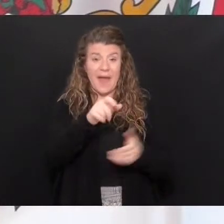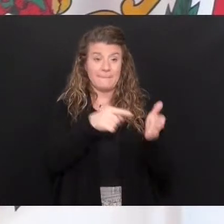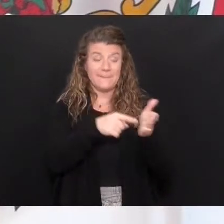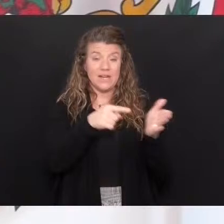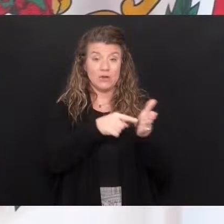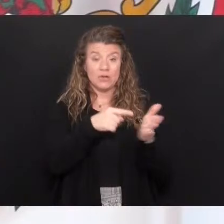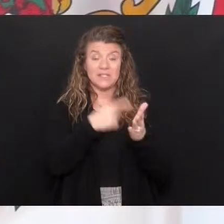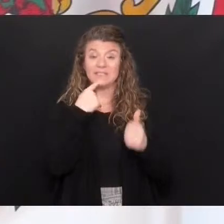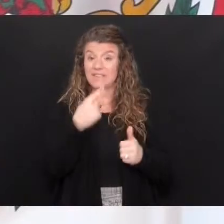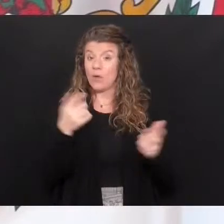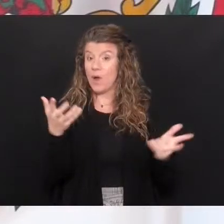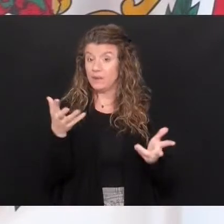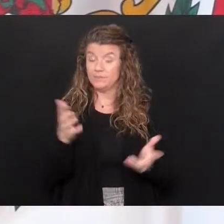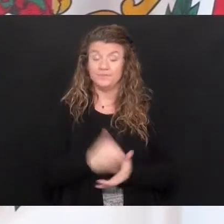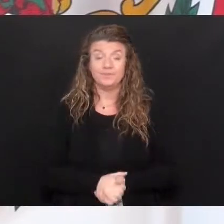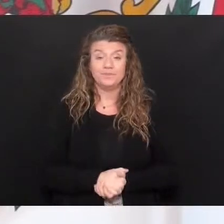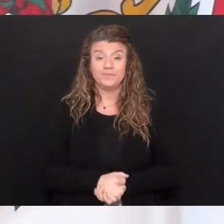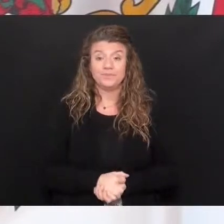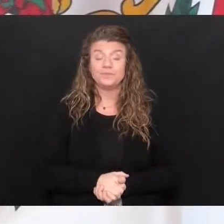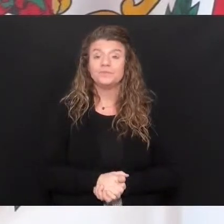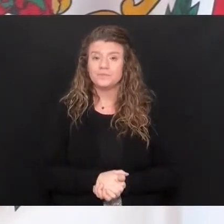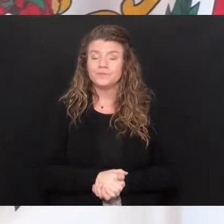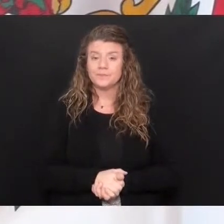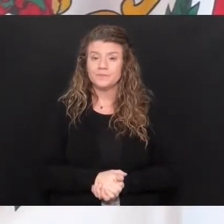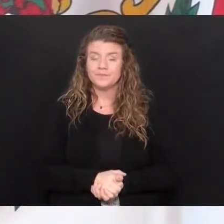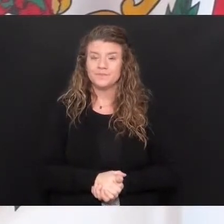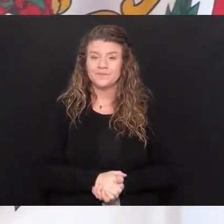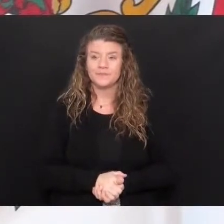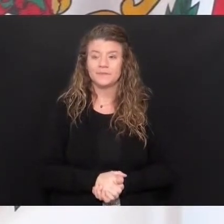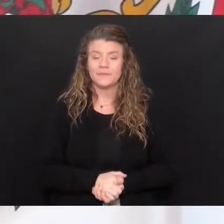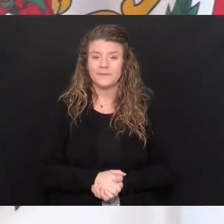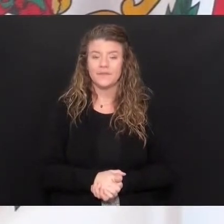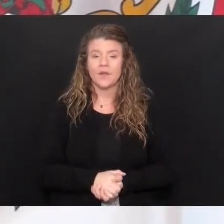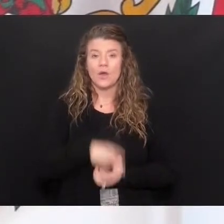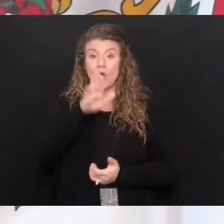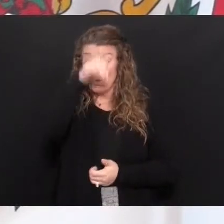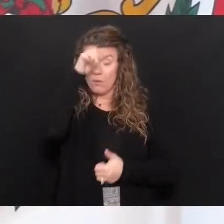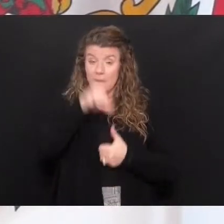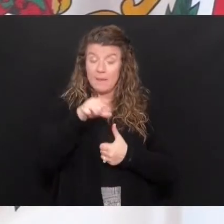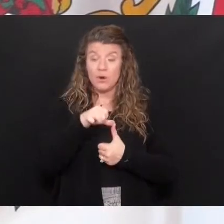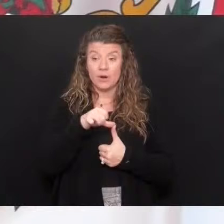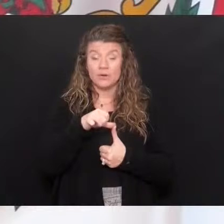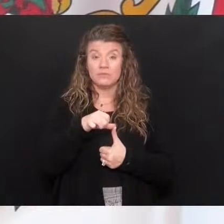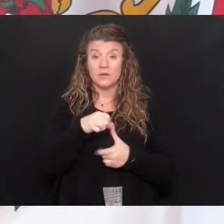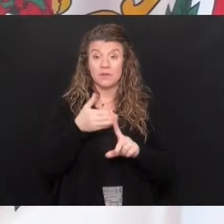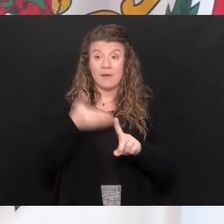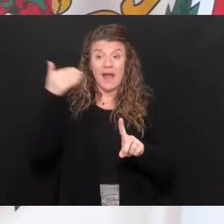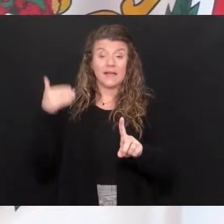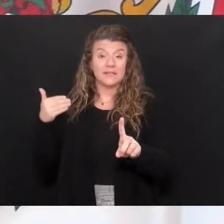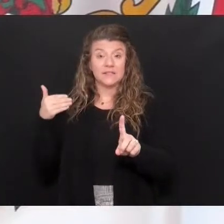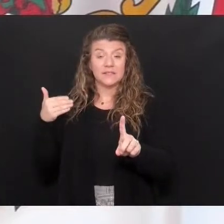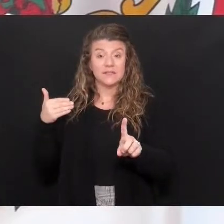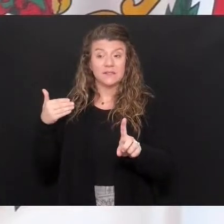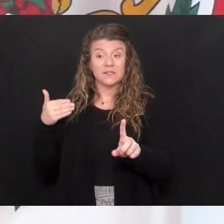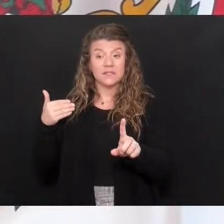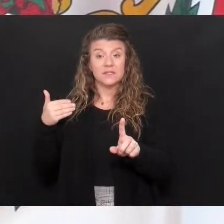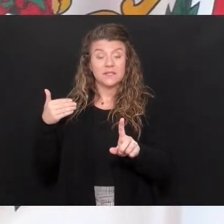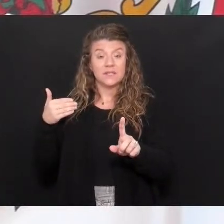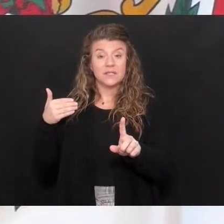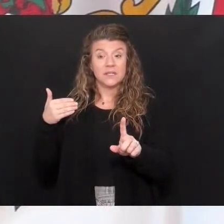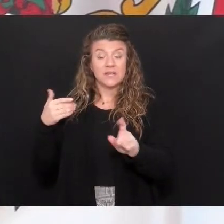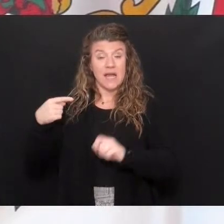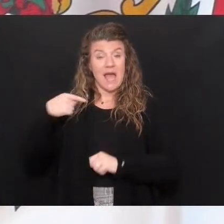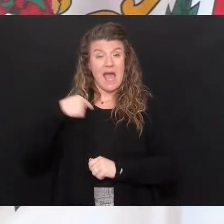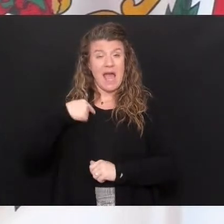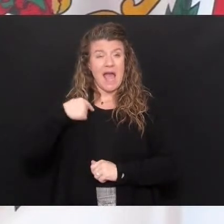say just this. You remember back not long ago, I